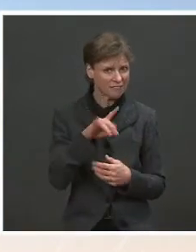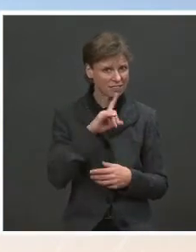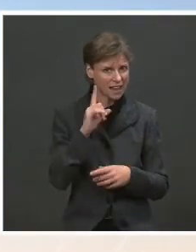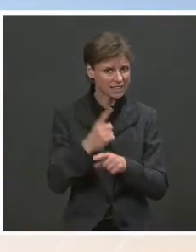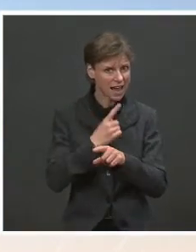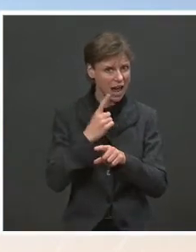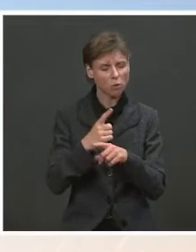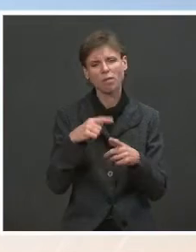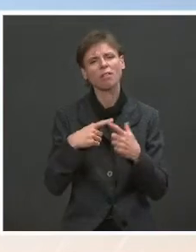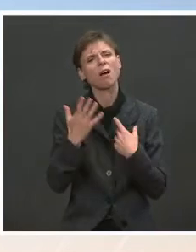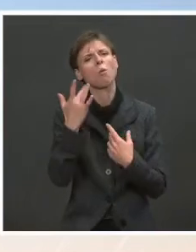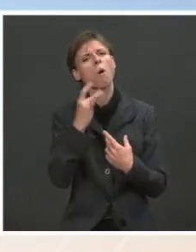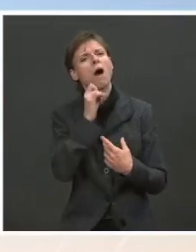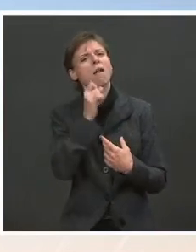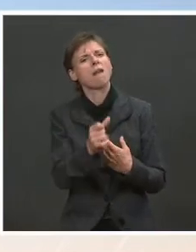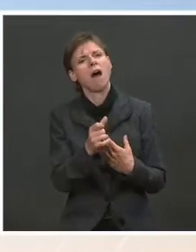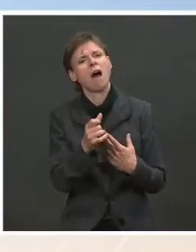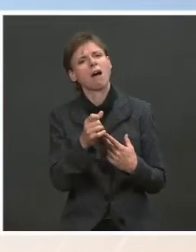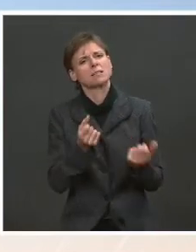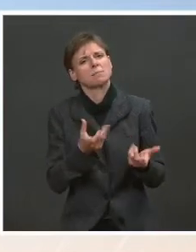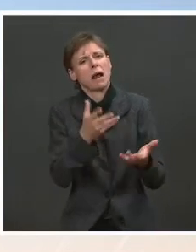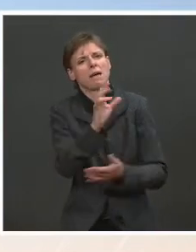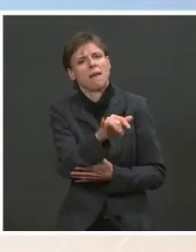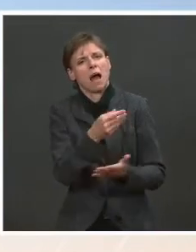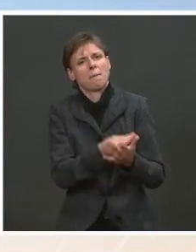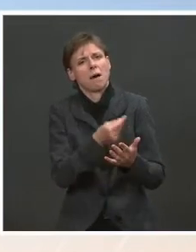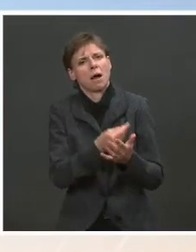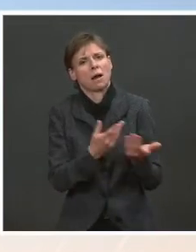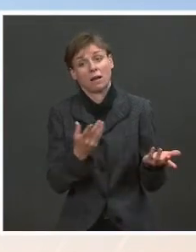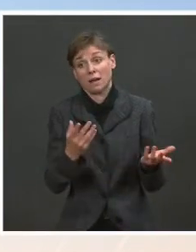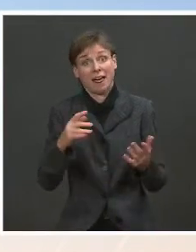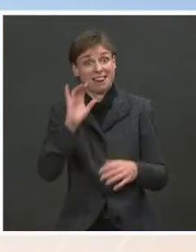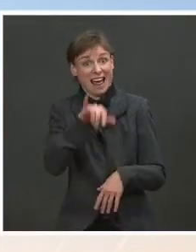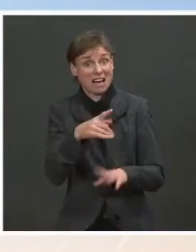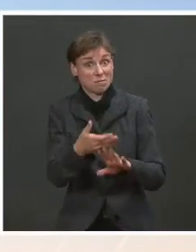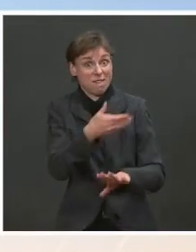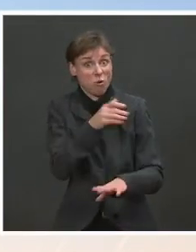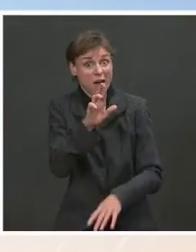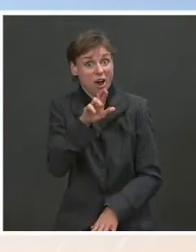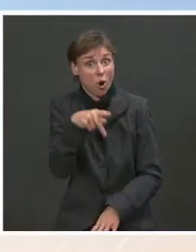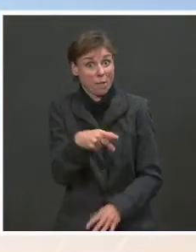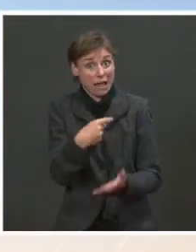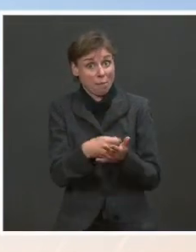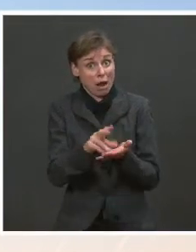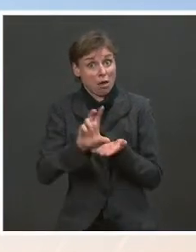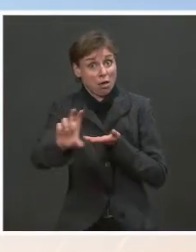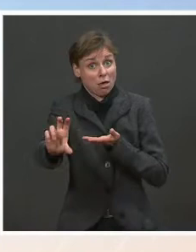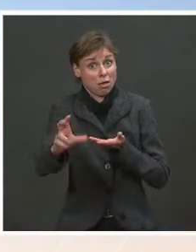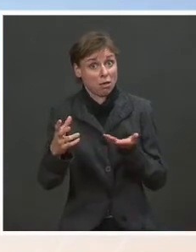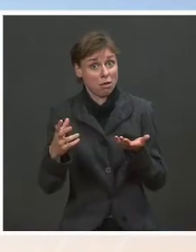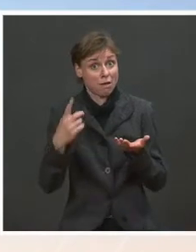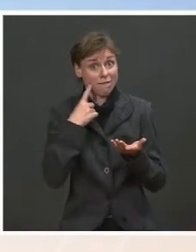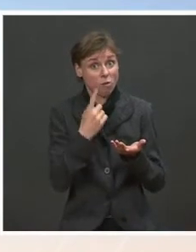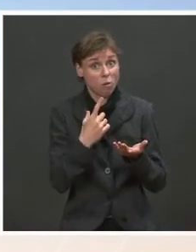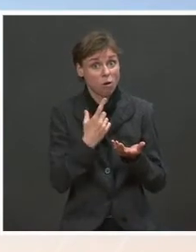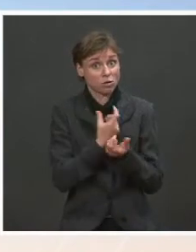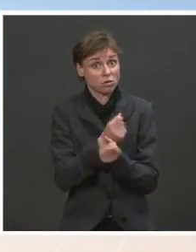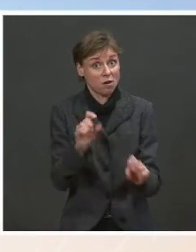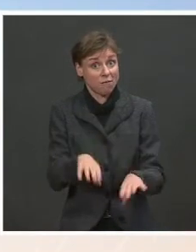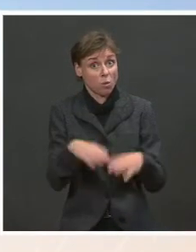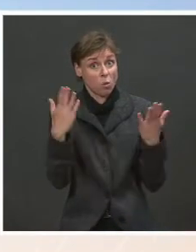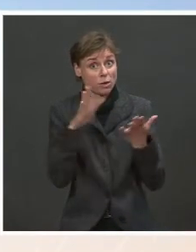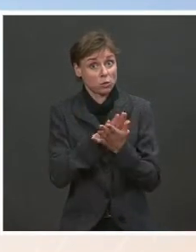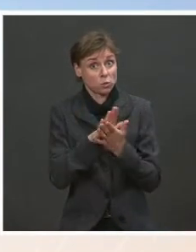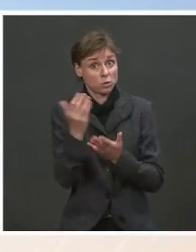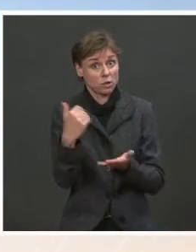more of that money been spent right now, even before the American Rescue Plan money was sent out, to get those schools to safely reopen? We know that the bulk